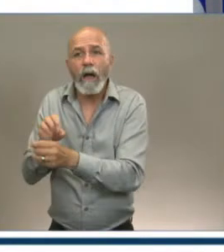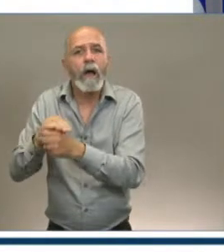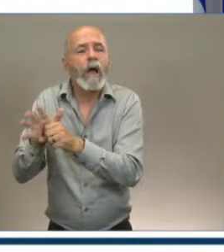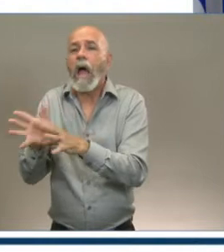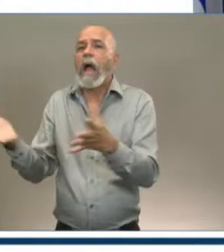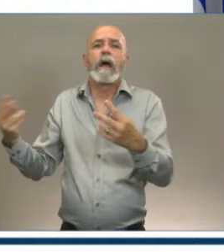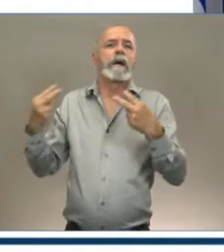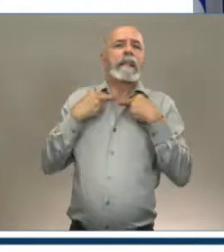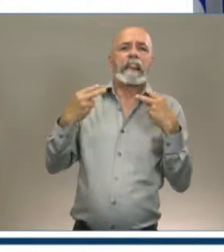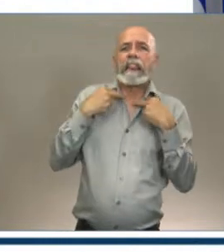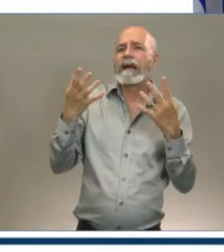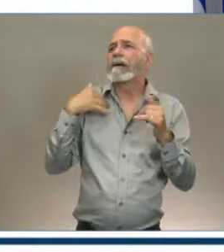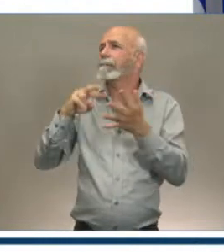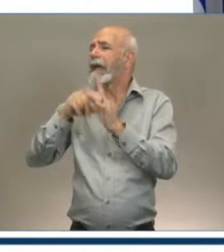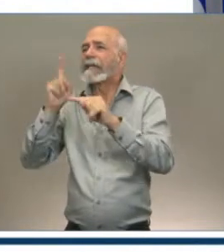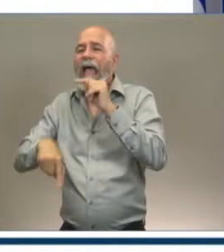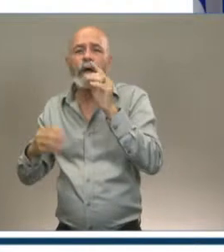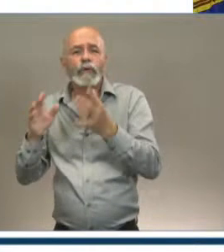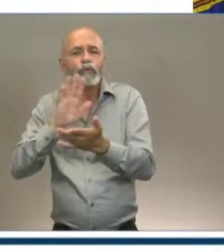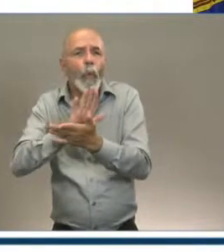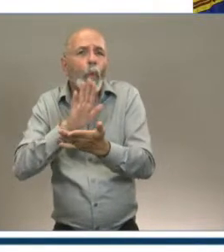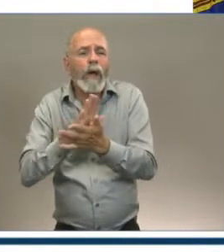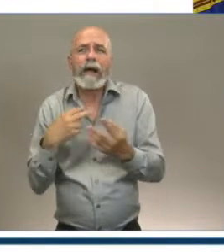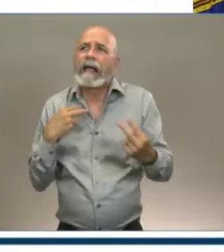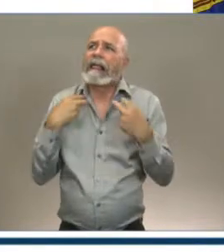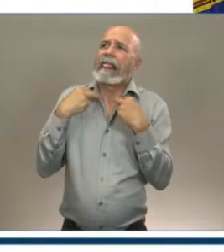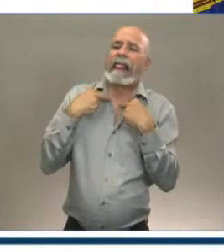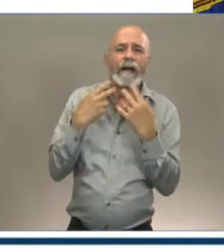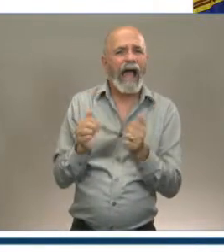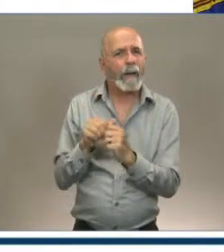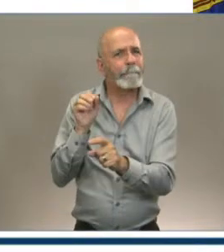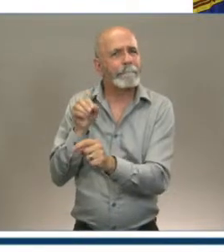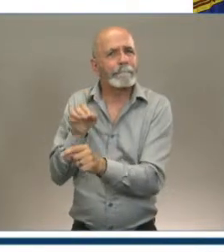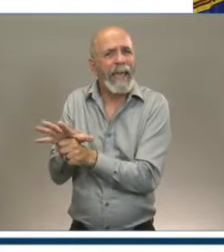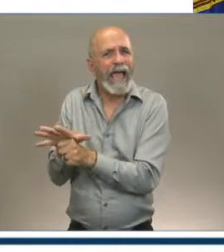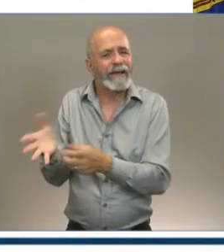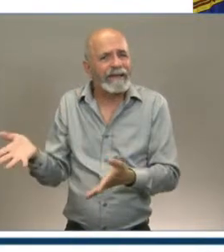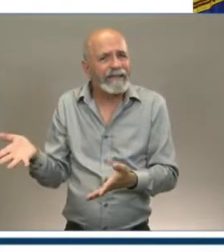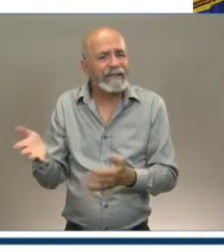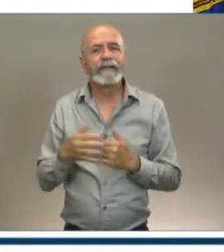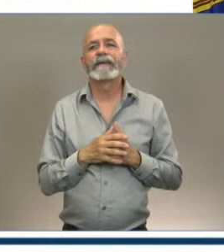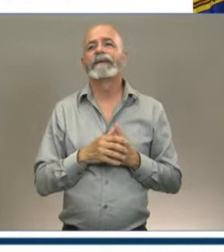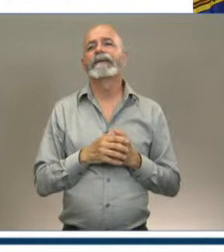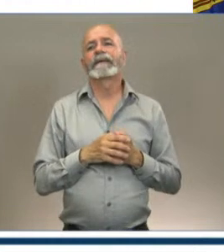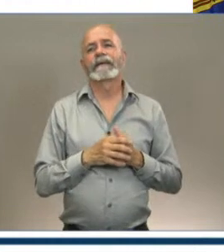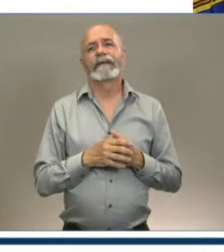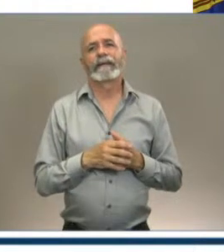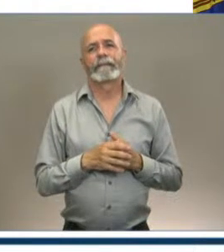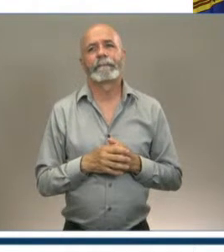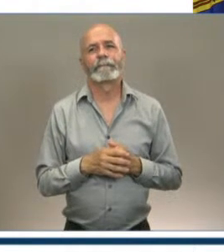to the school environment. Next, we'll go to Nabal Snan from the Chronicle Herald. Go ahead, Nabal.